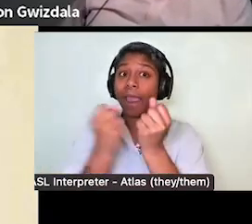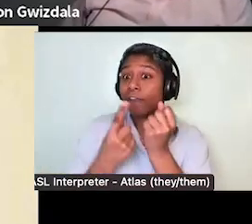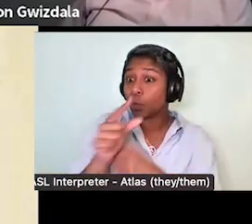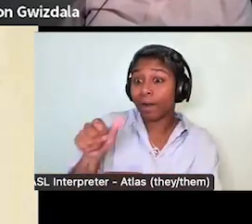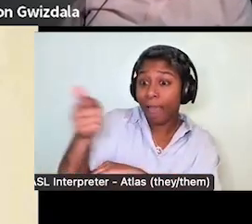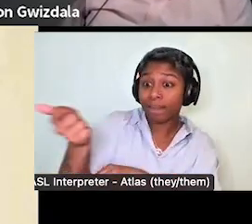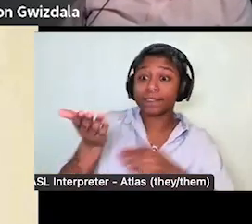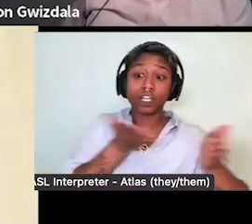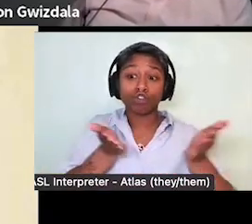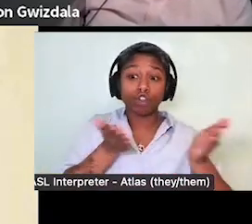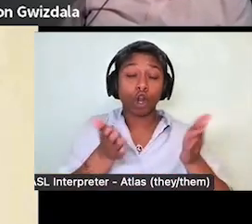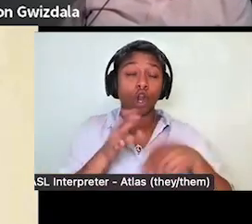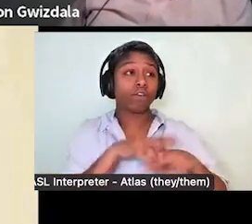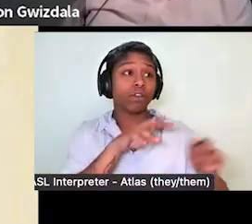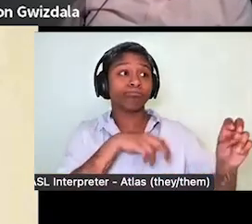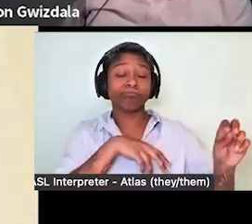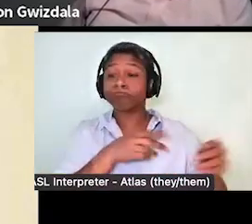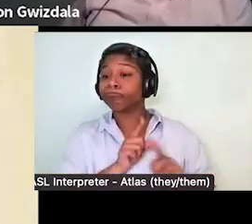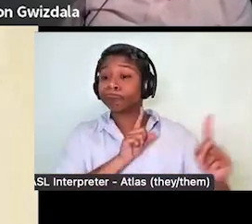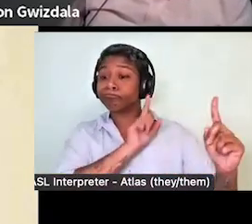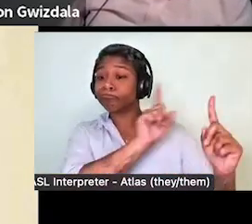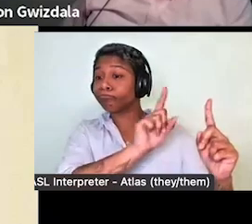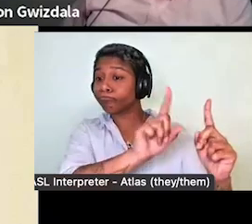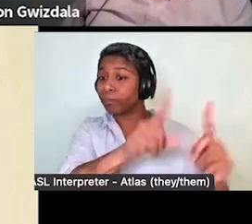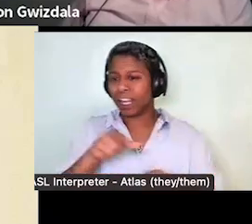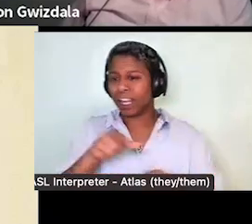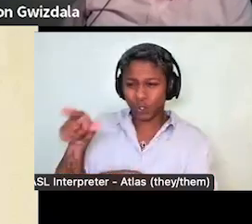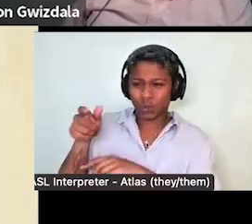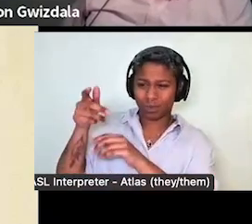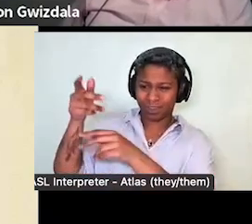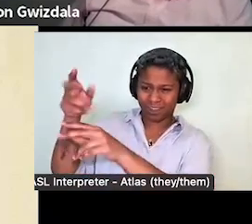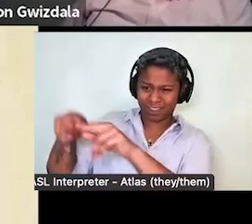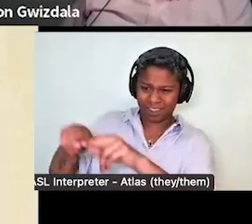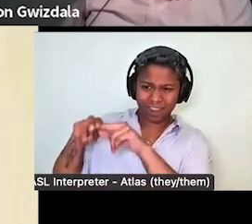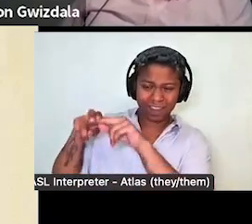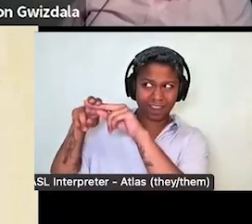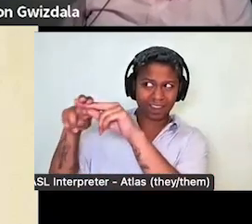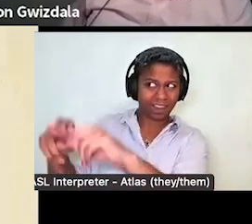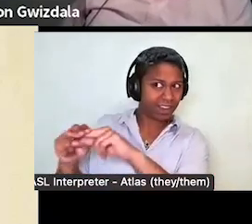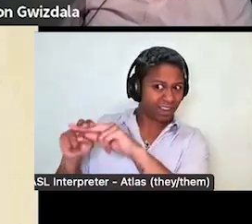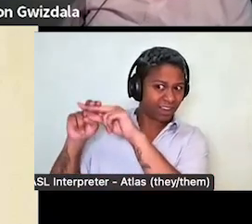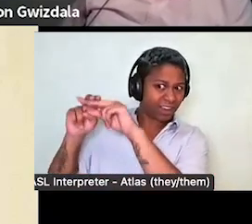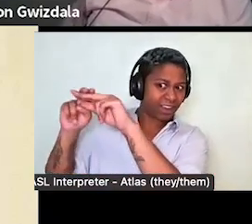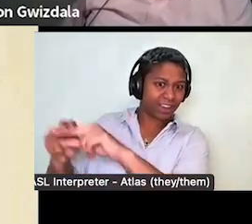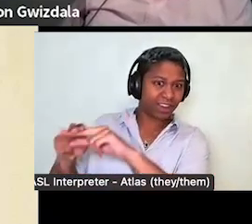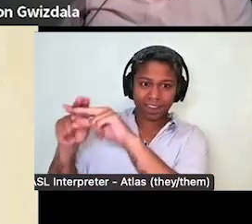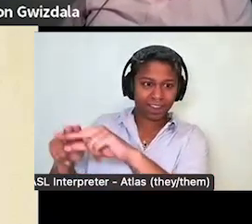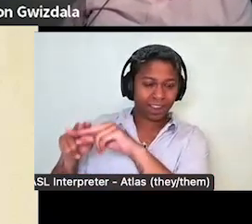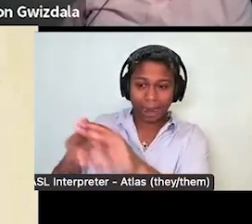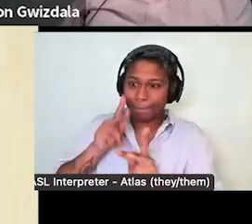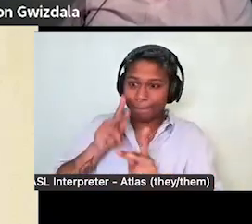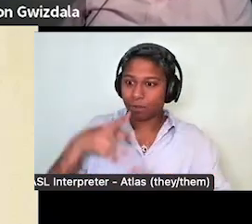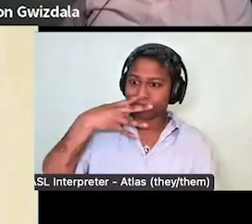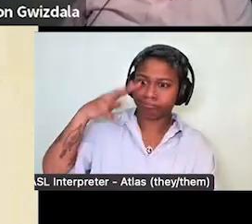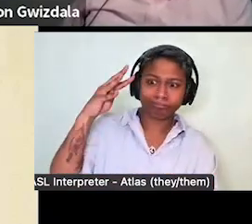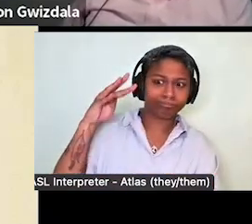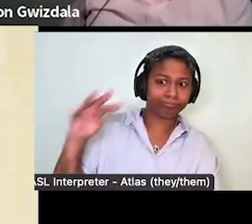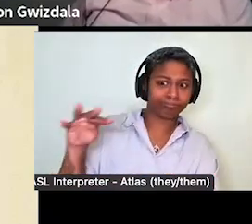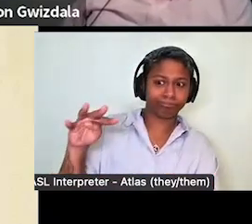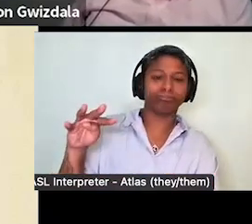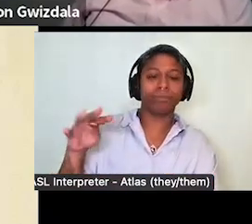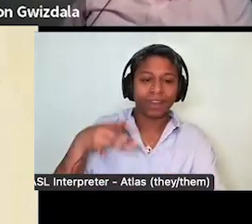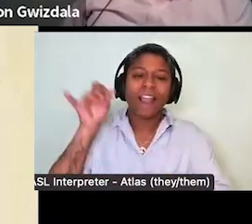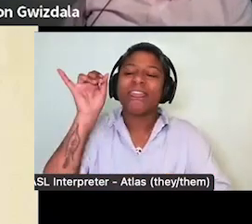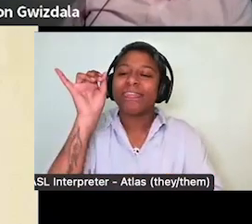there, and you sit there, and you sit there, and nobody pays any attention to you. And that is what is known as an